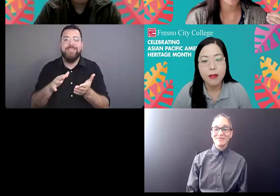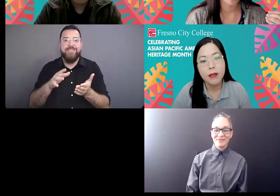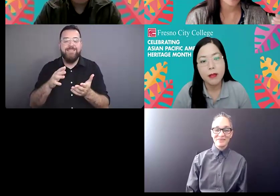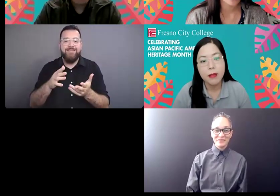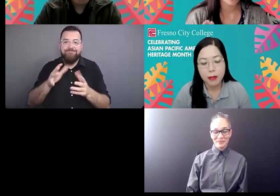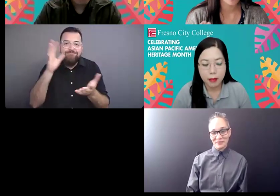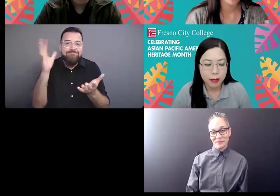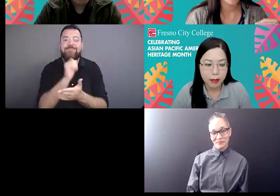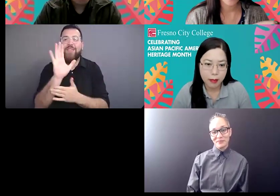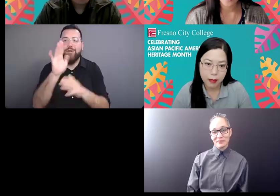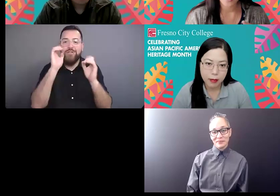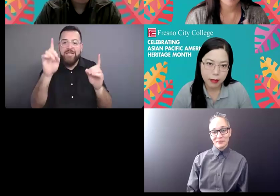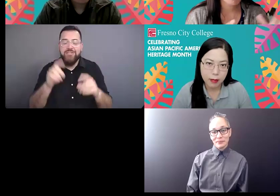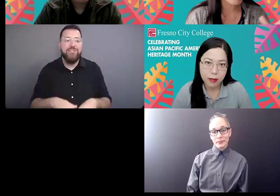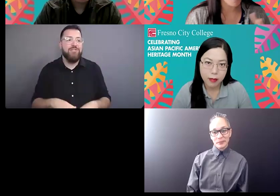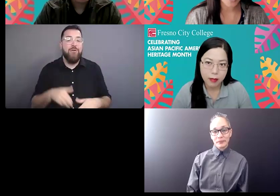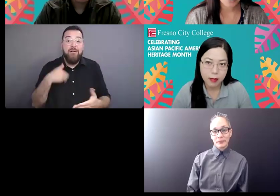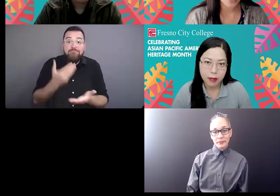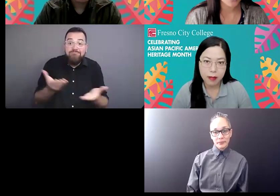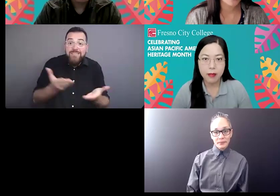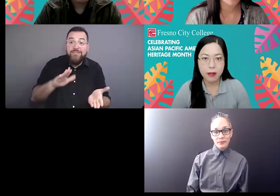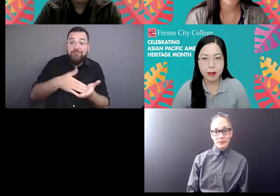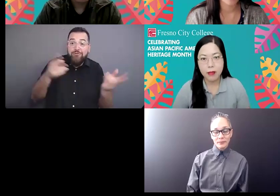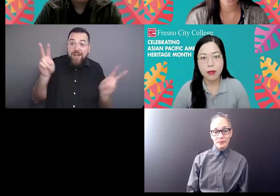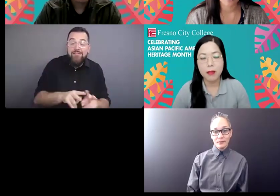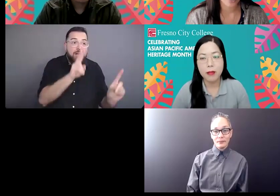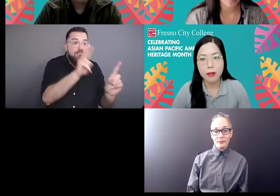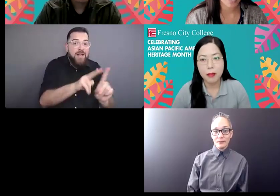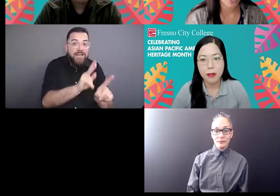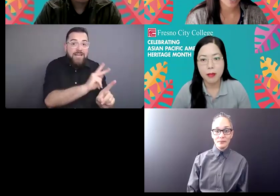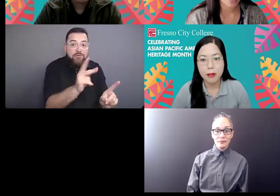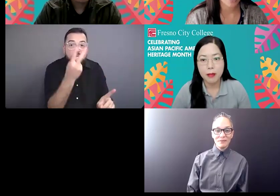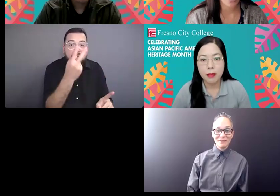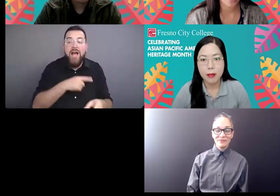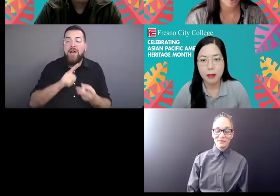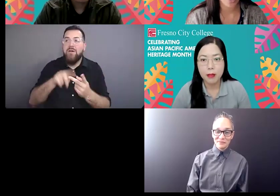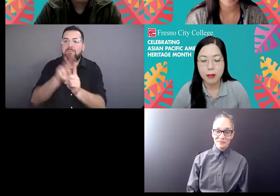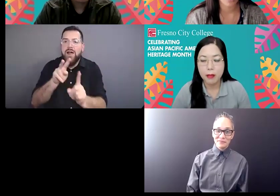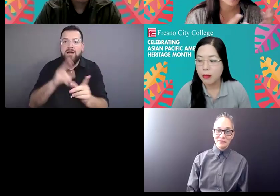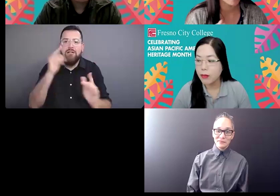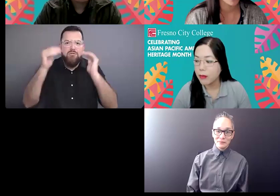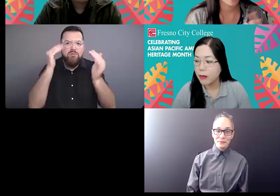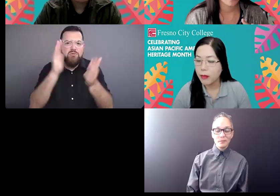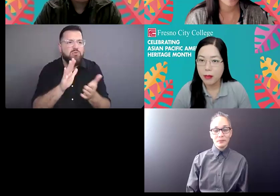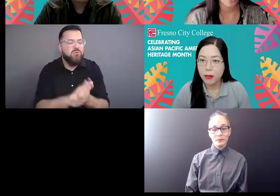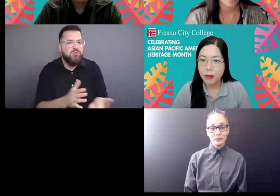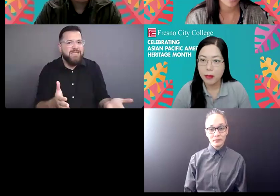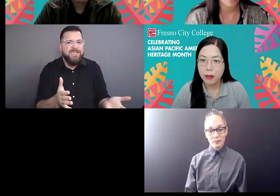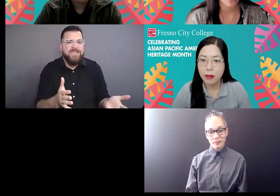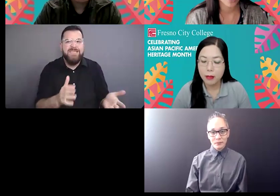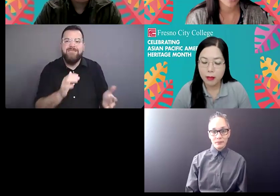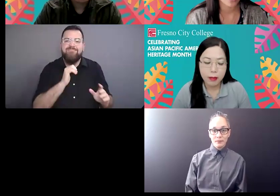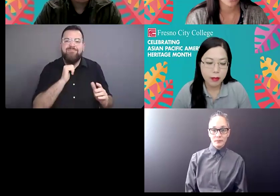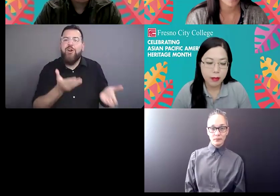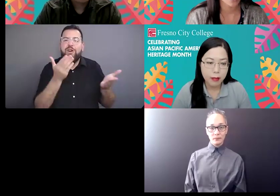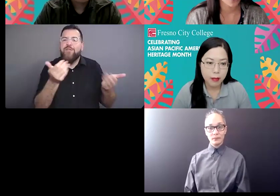K-12s and the adult school, had many interviews, didn't get offered any positions. And so I thought, well, I've worked with community colleges